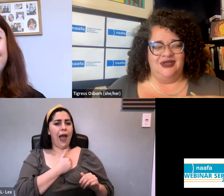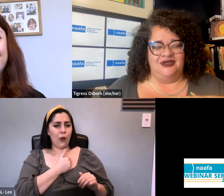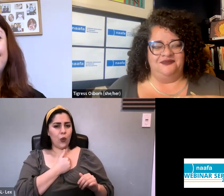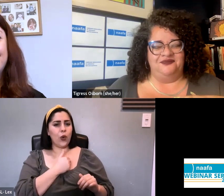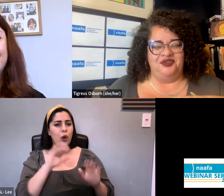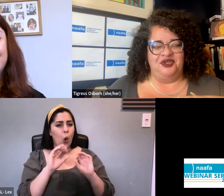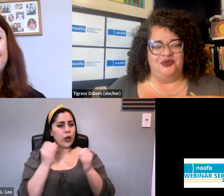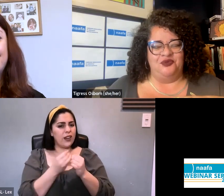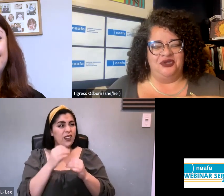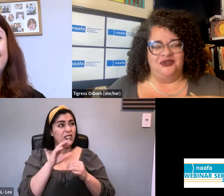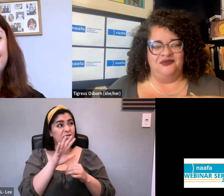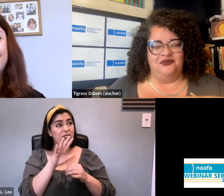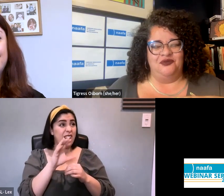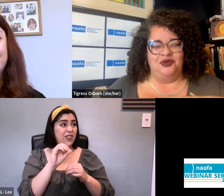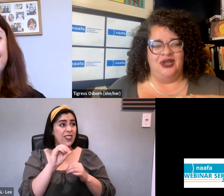had,